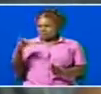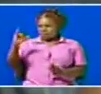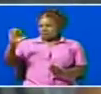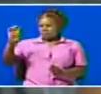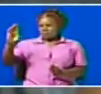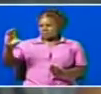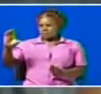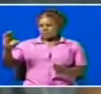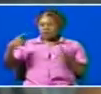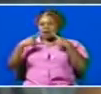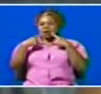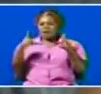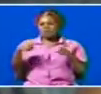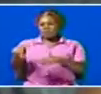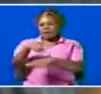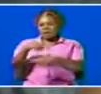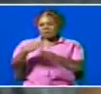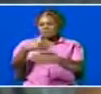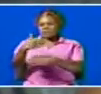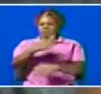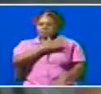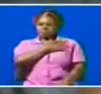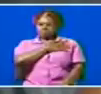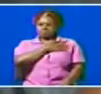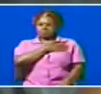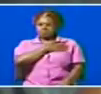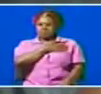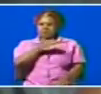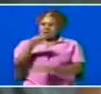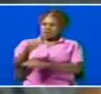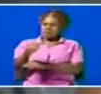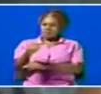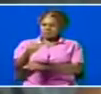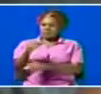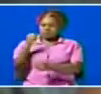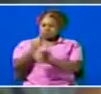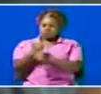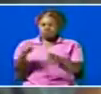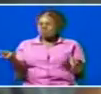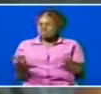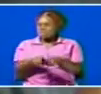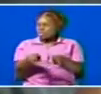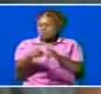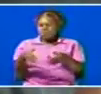IEBC made the announcement just hours after the NASA team had pleaded with them to just do exactly that.